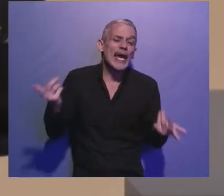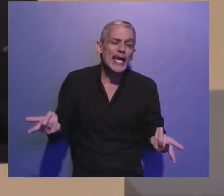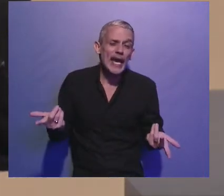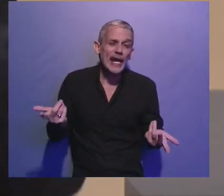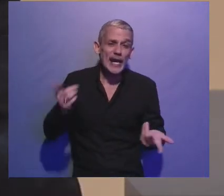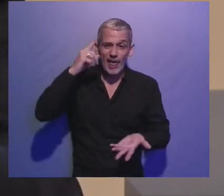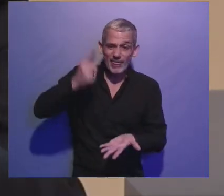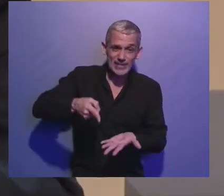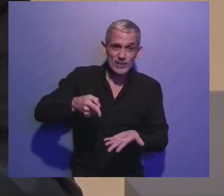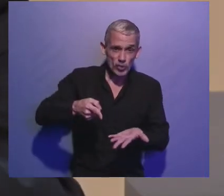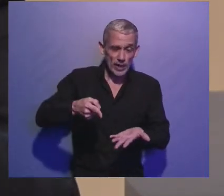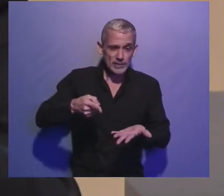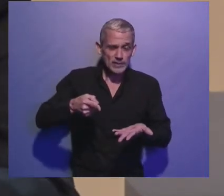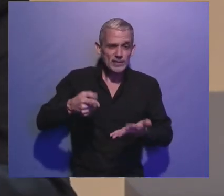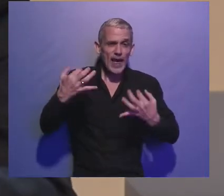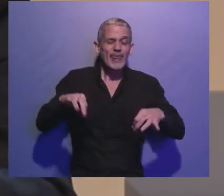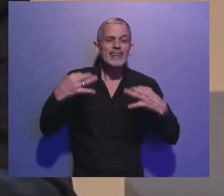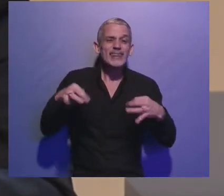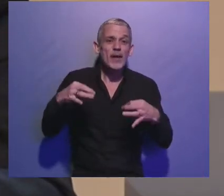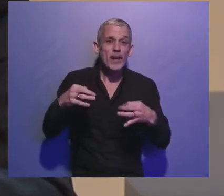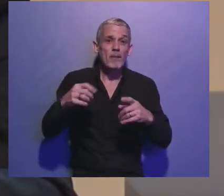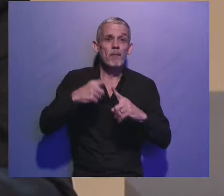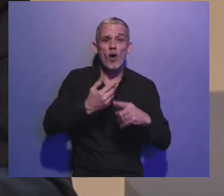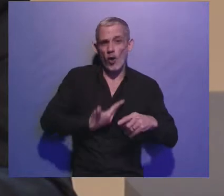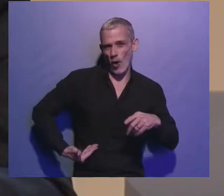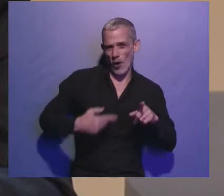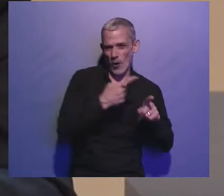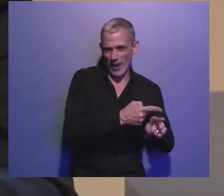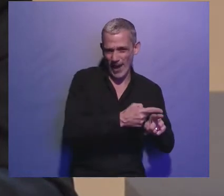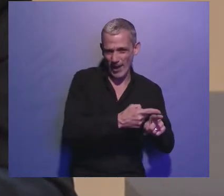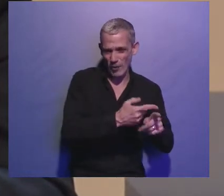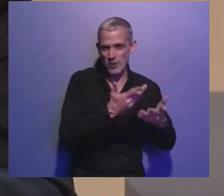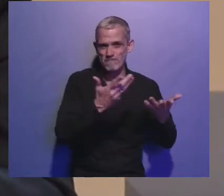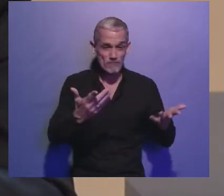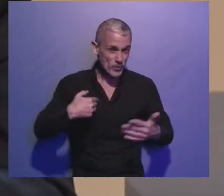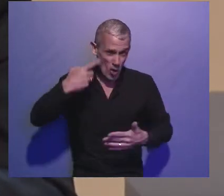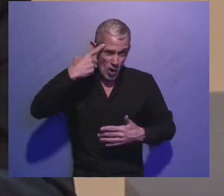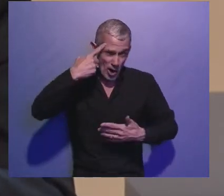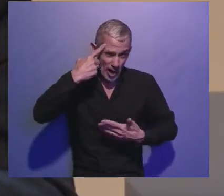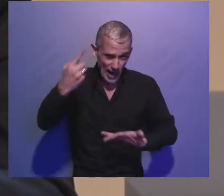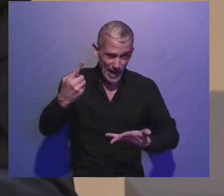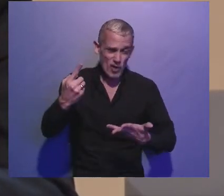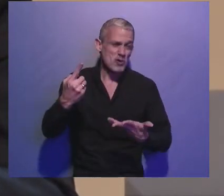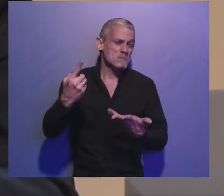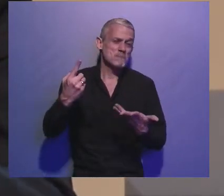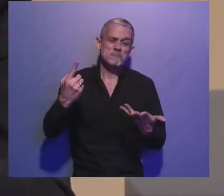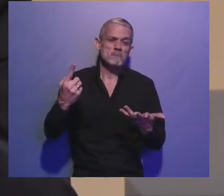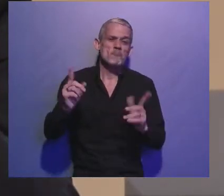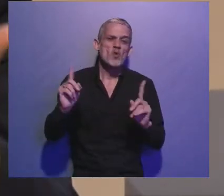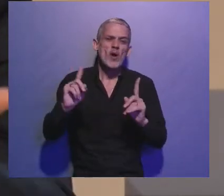decisions are consolidated by the administration. So I do not